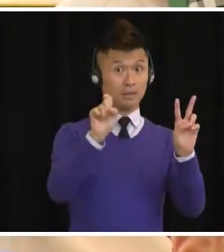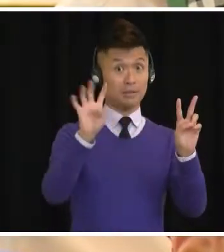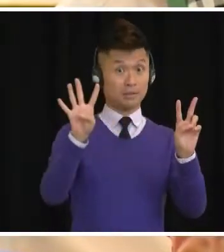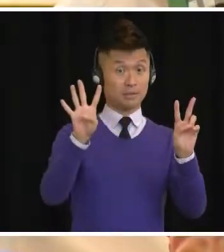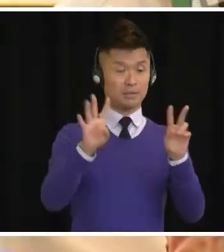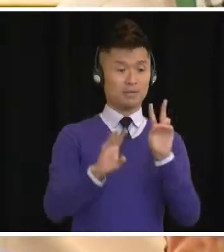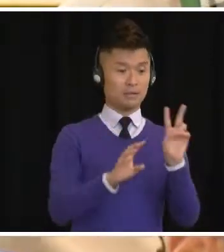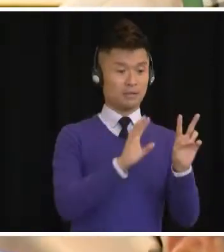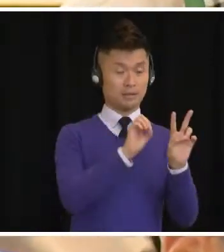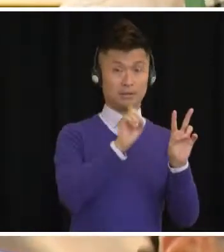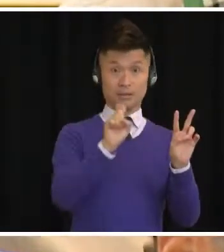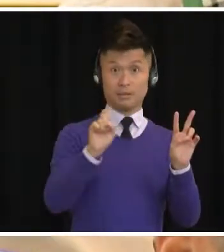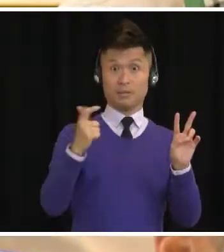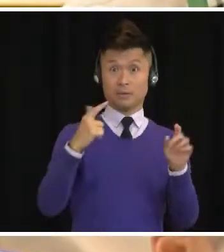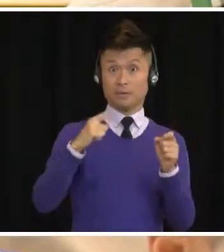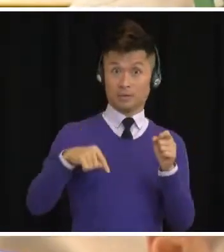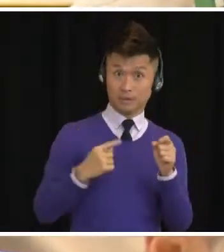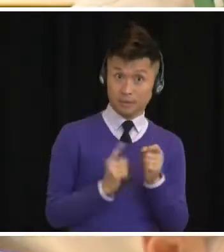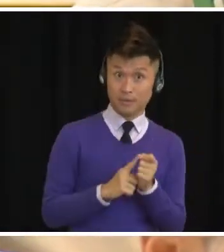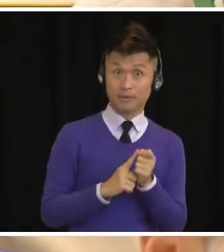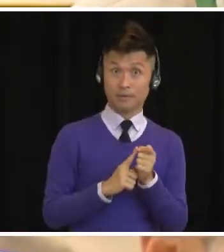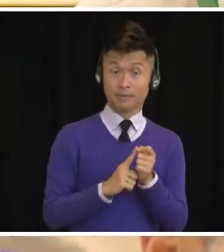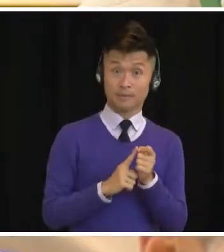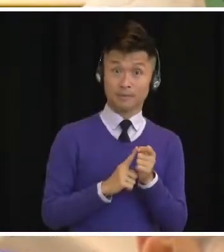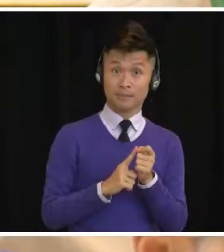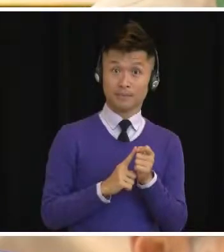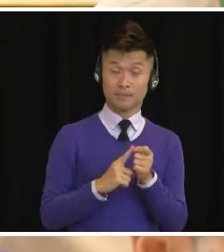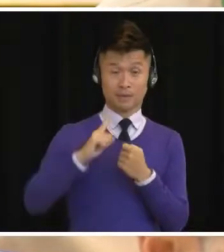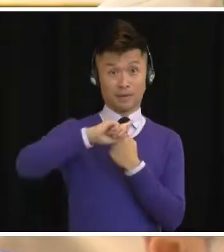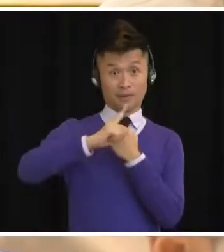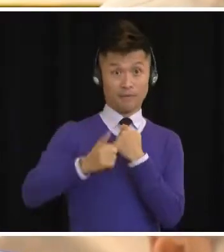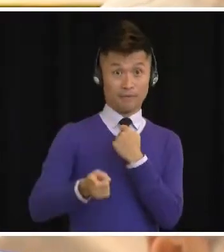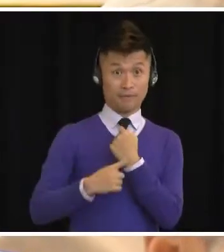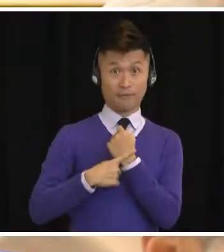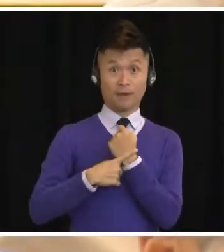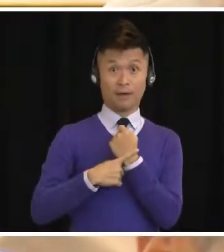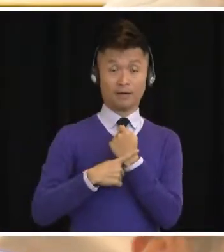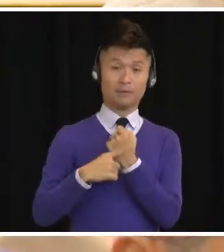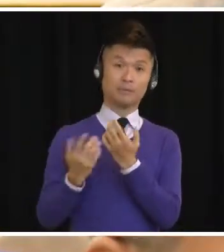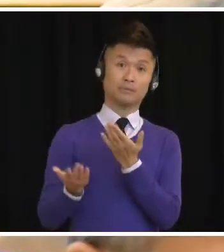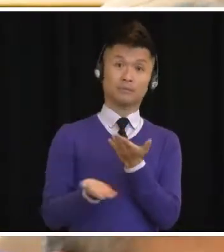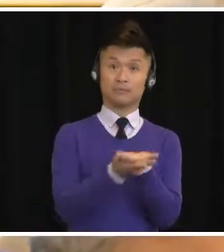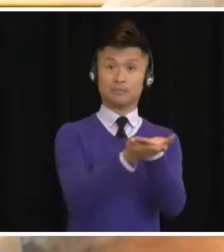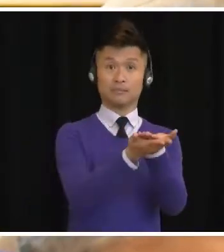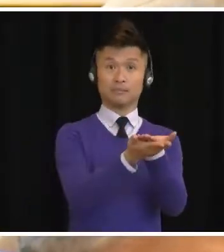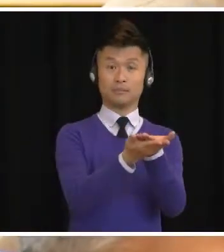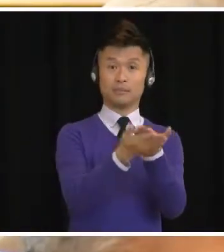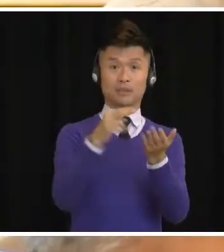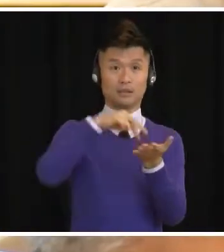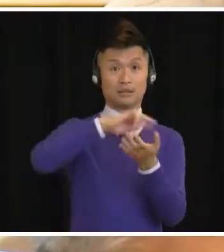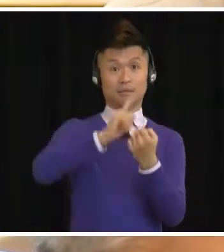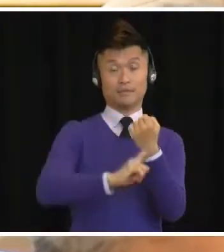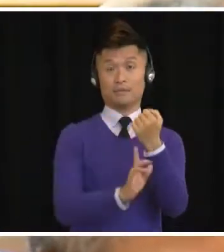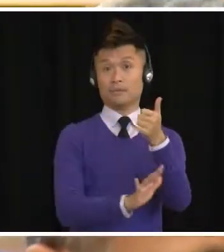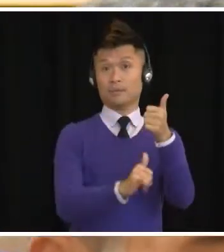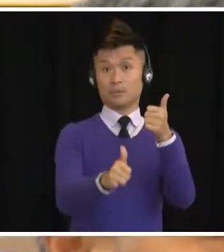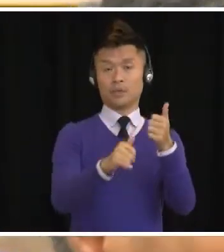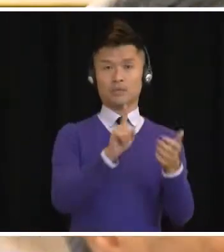to get married. I also mentioned earlier that in 2014 and